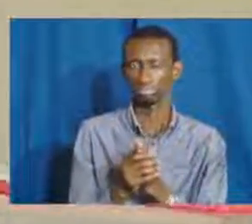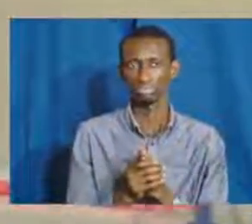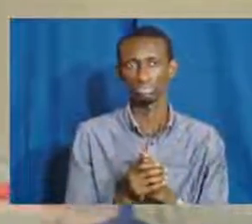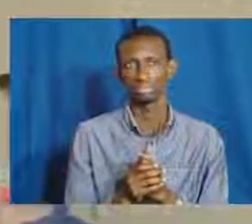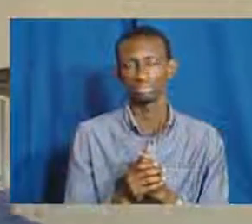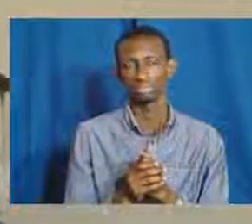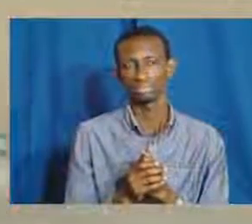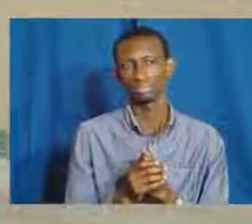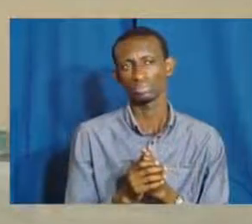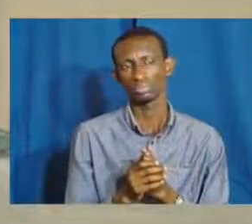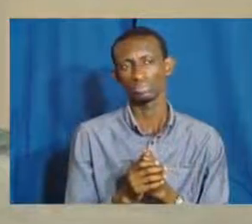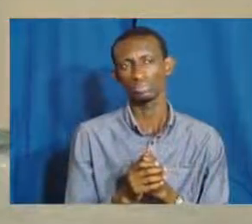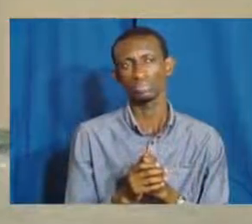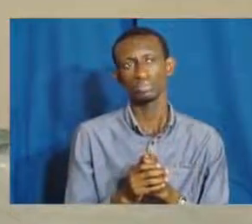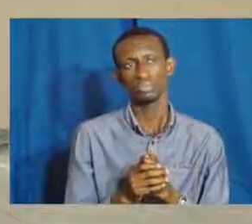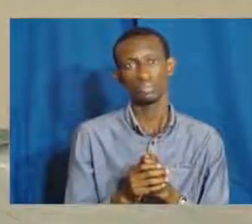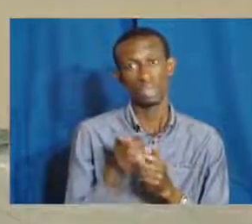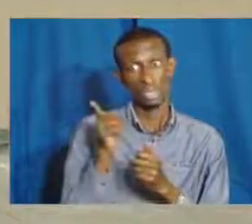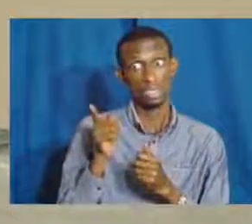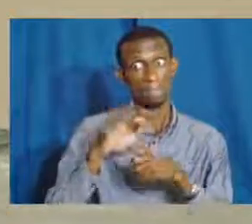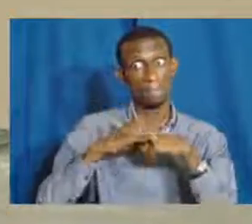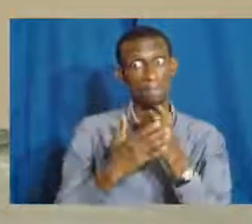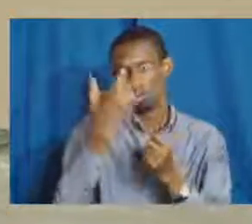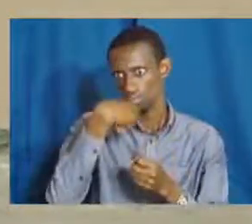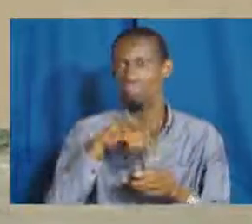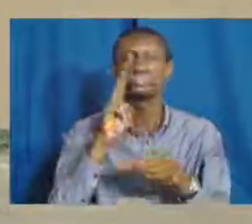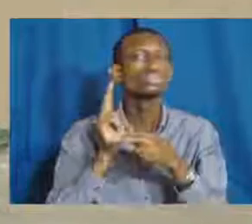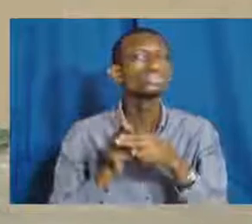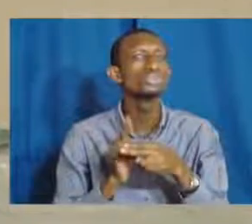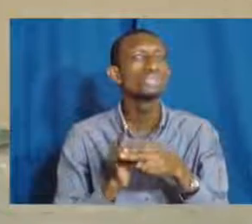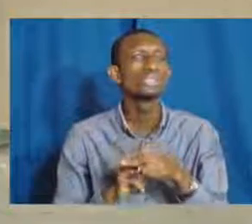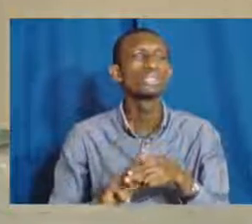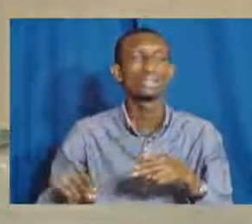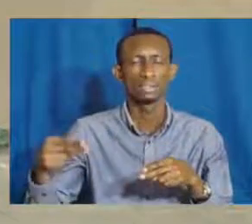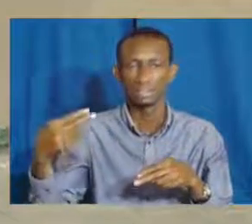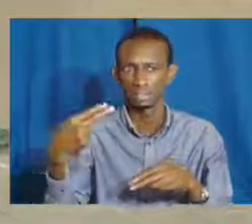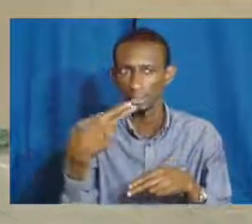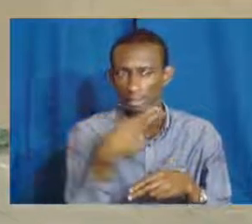was formulated by Henry